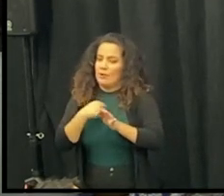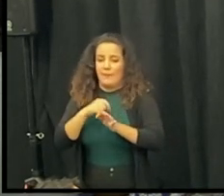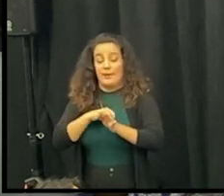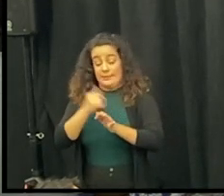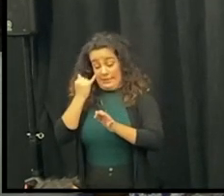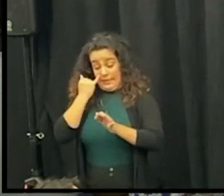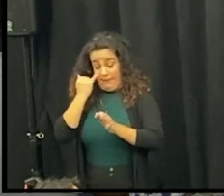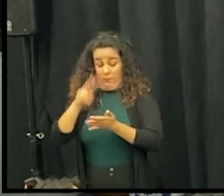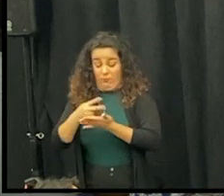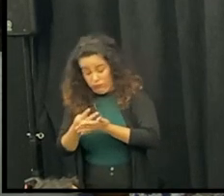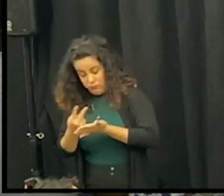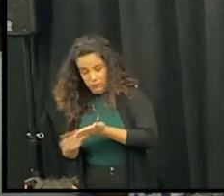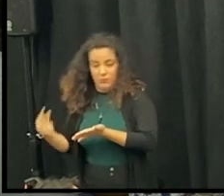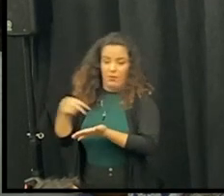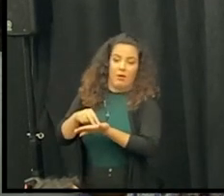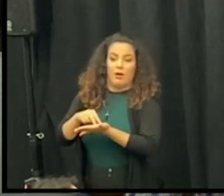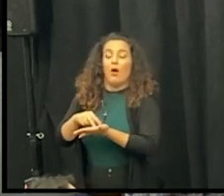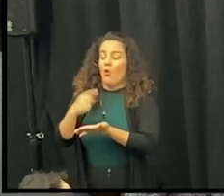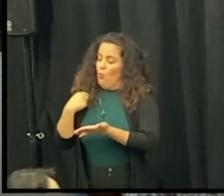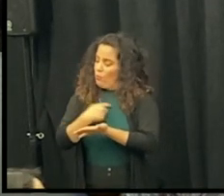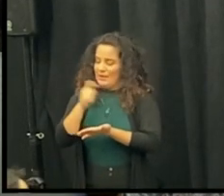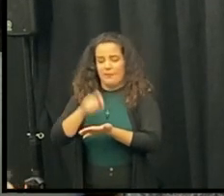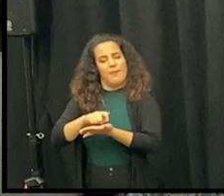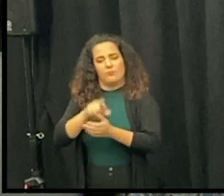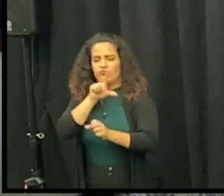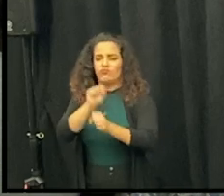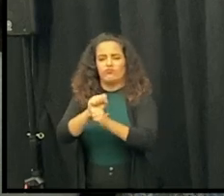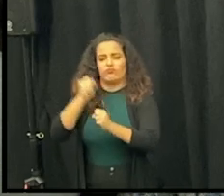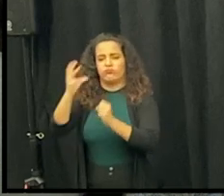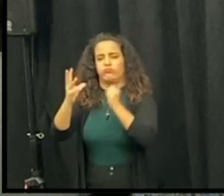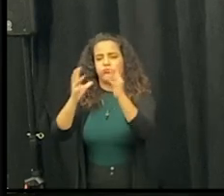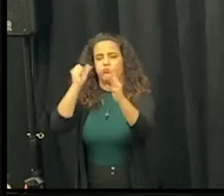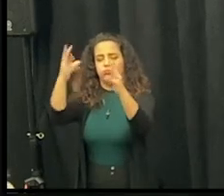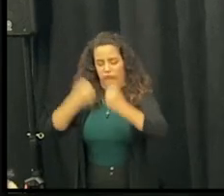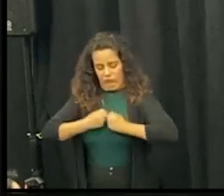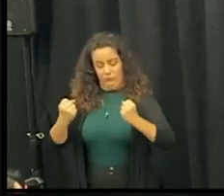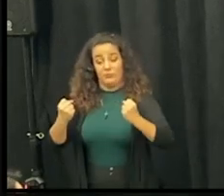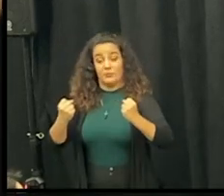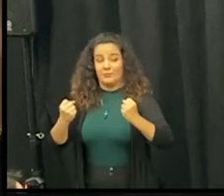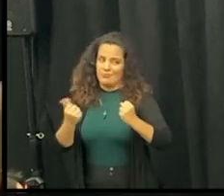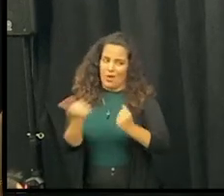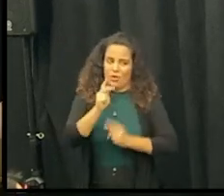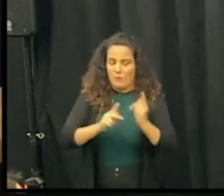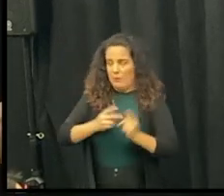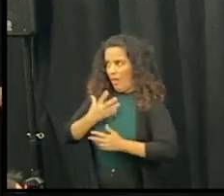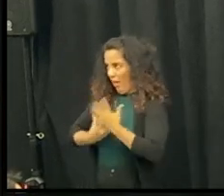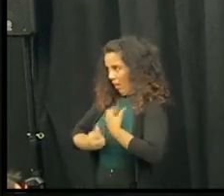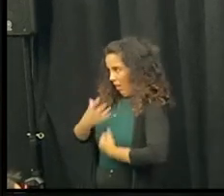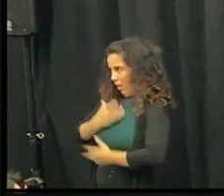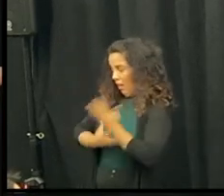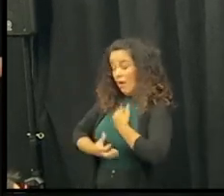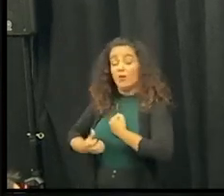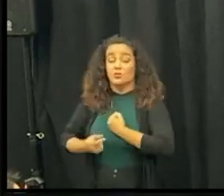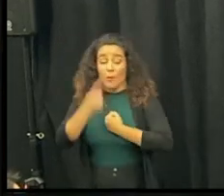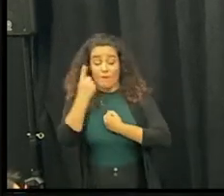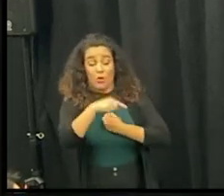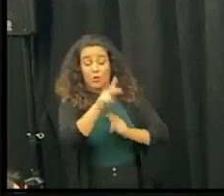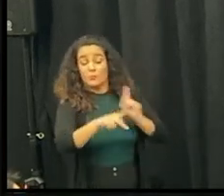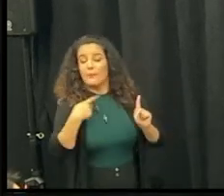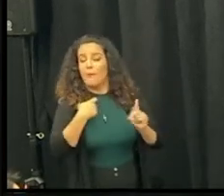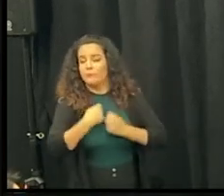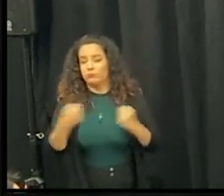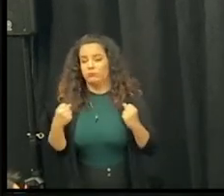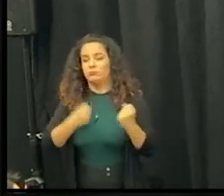having courage to speak up against those who can't. So I will say it's disheartening to see